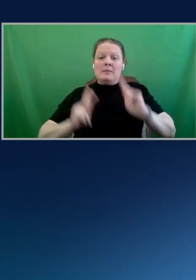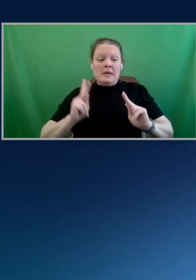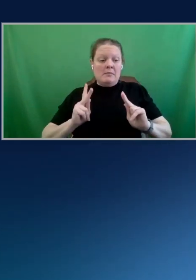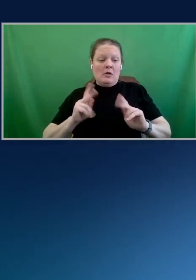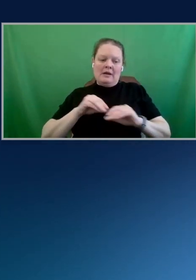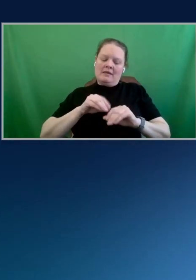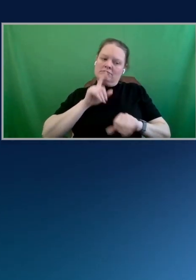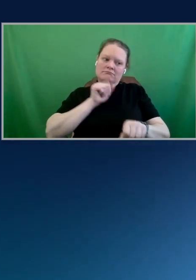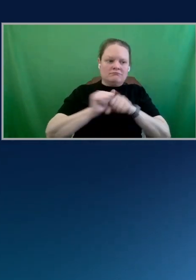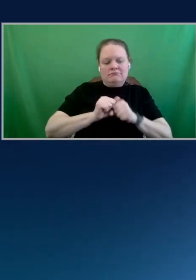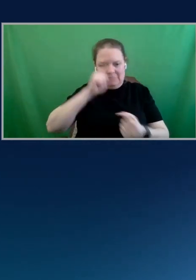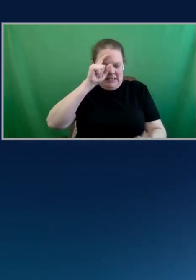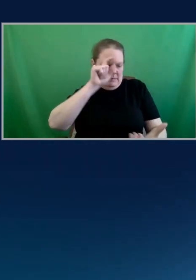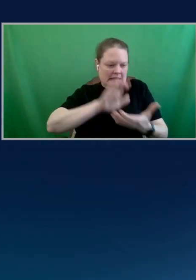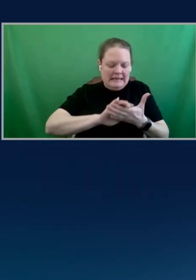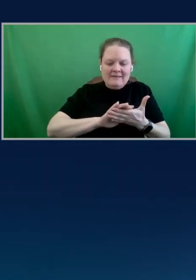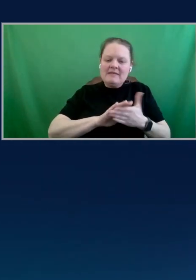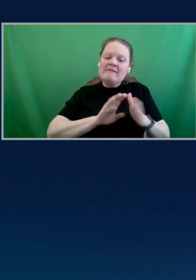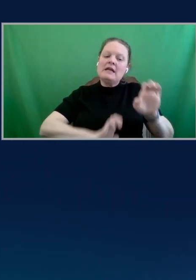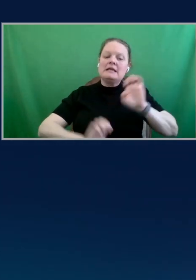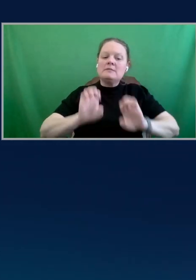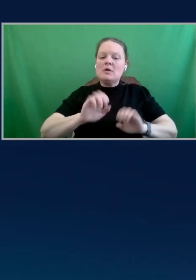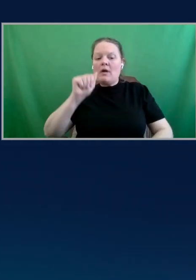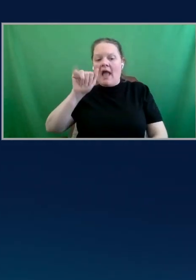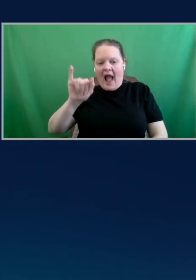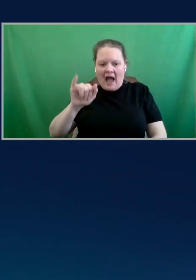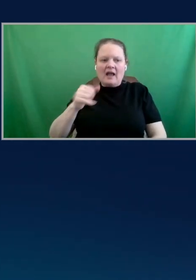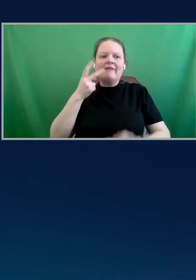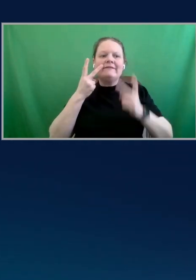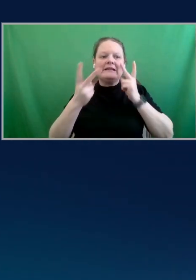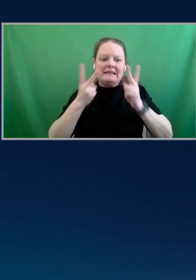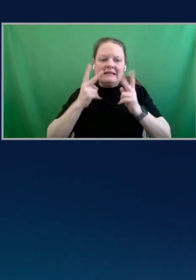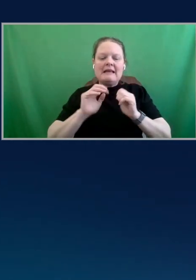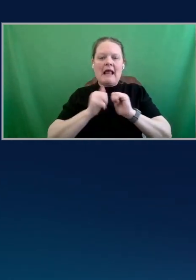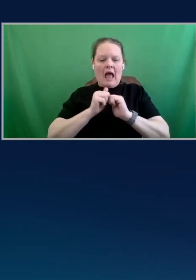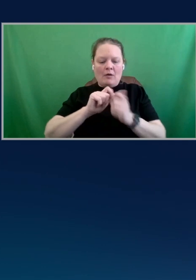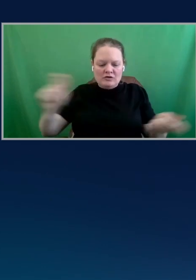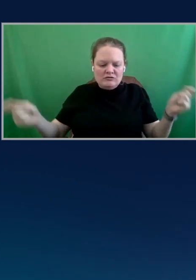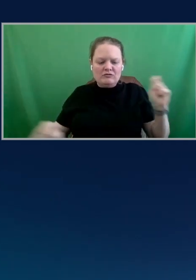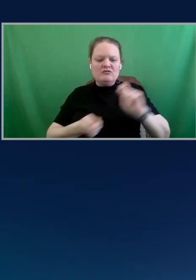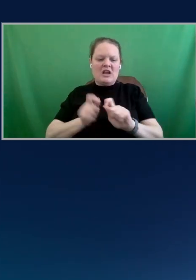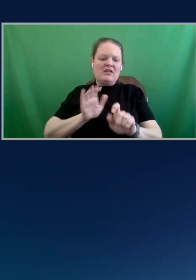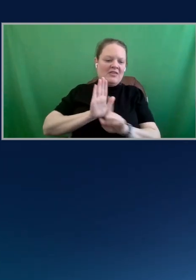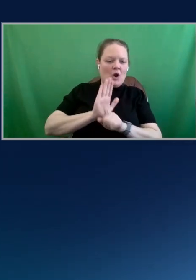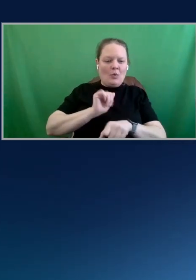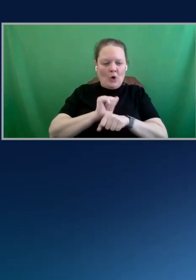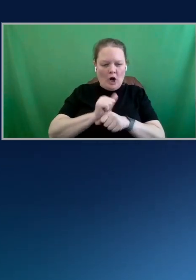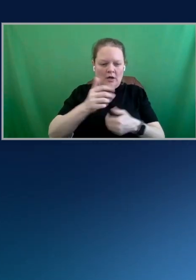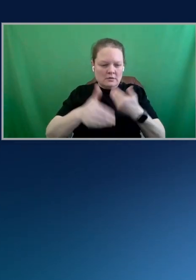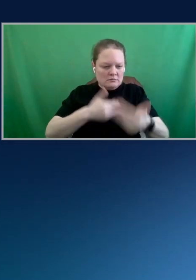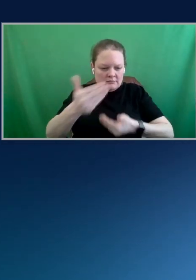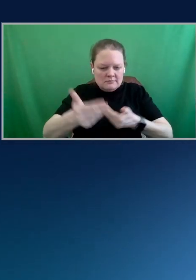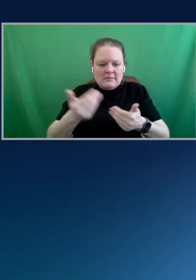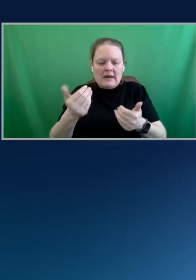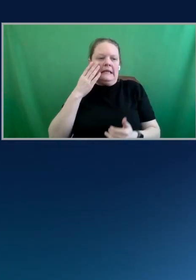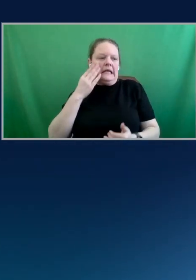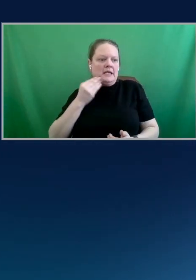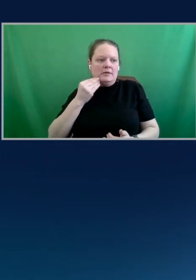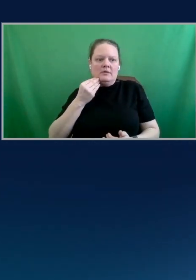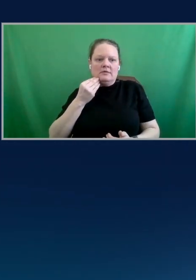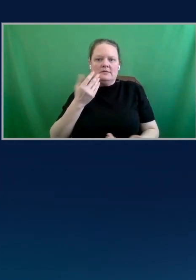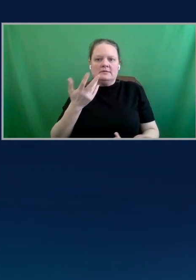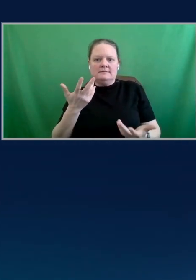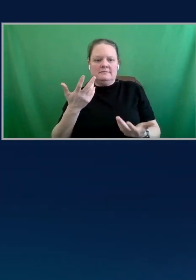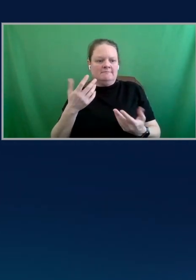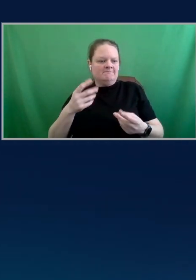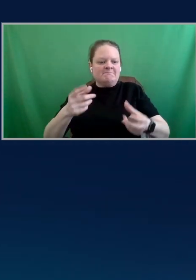who have experimented with AI and have seen the way that it has changed their workflows, who have experienced the way that it has accelerated their